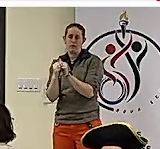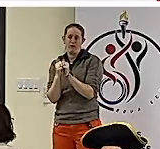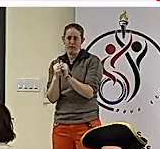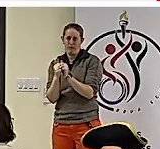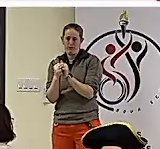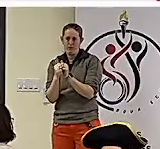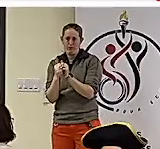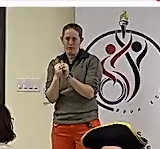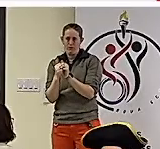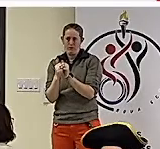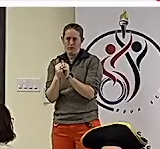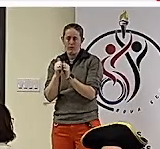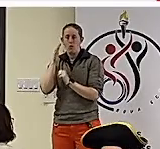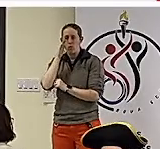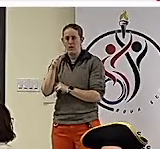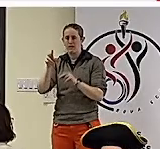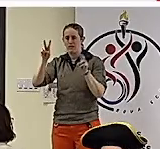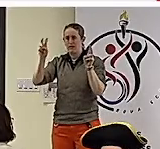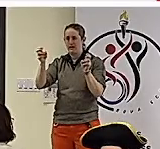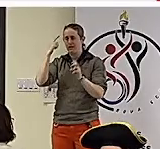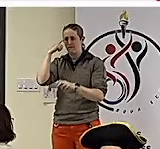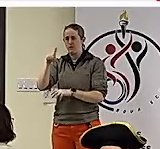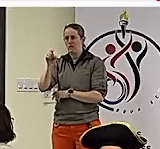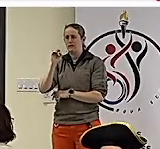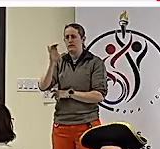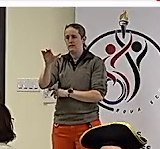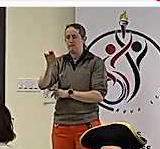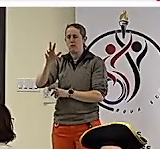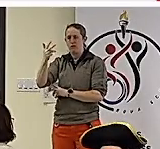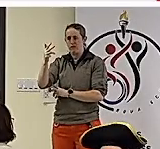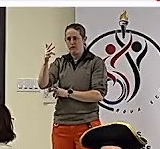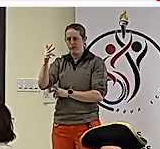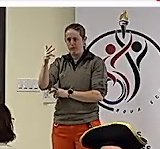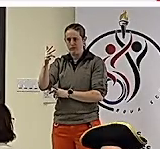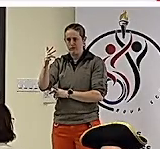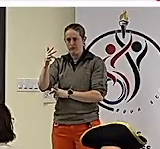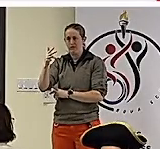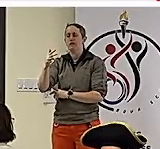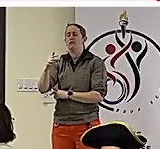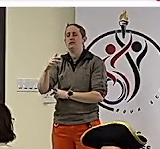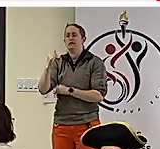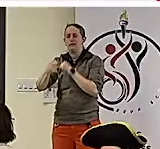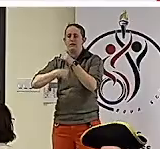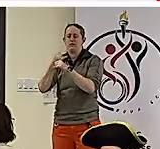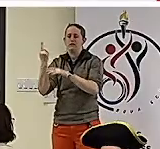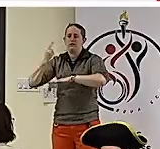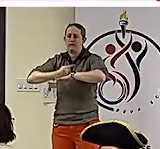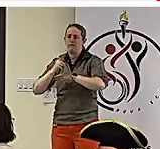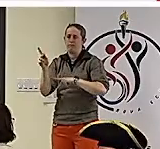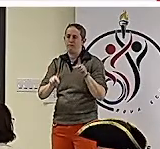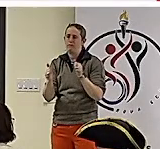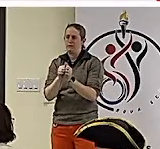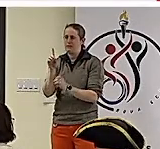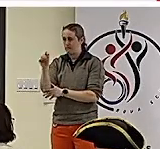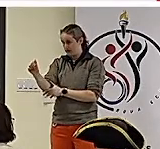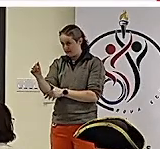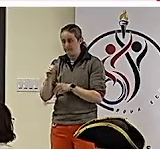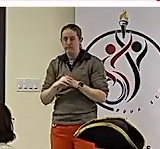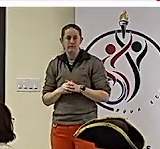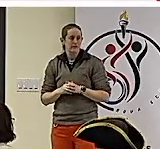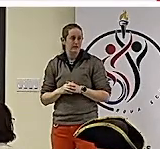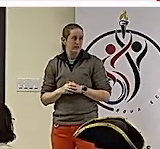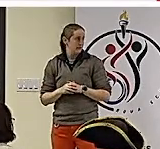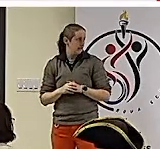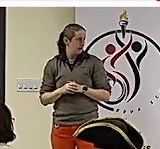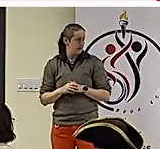be the theme for the December 3rd International Day of Persons with Disabilities and, can I say it,